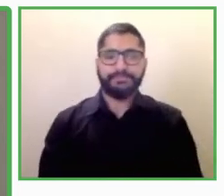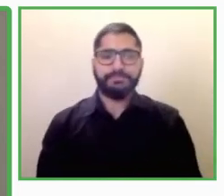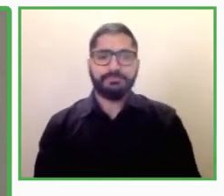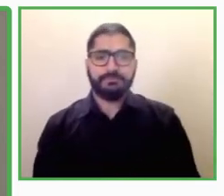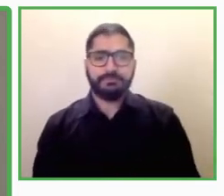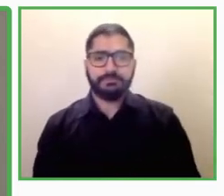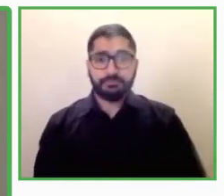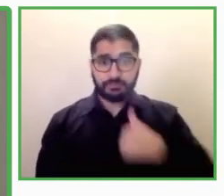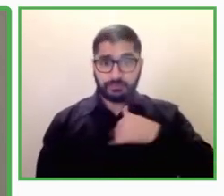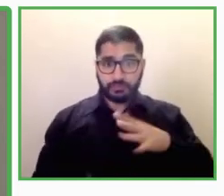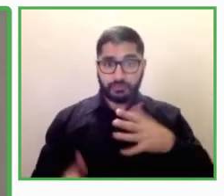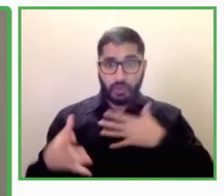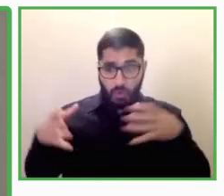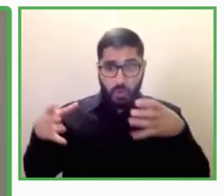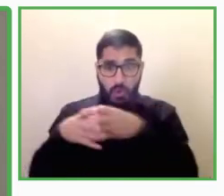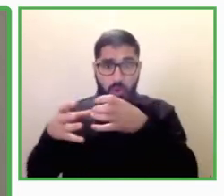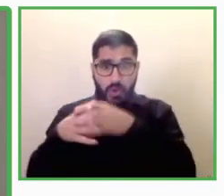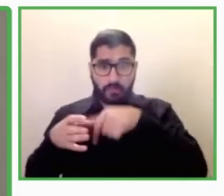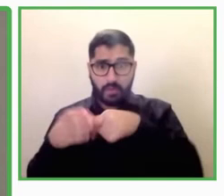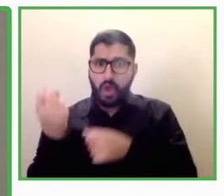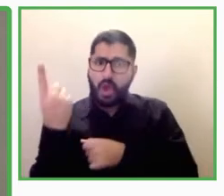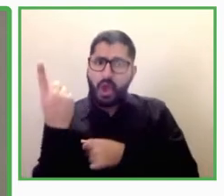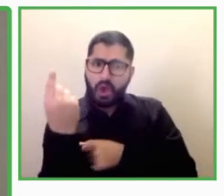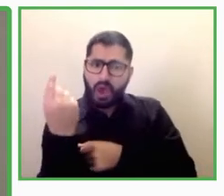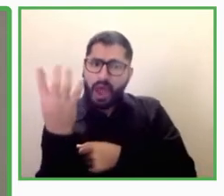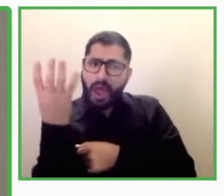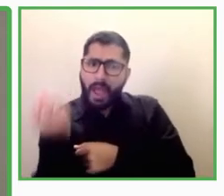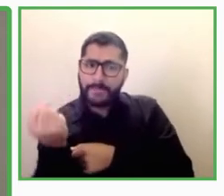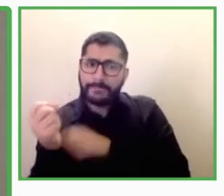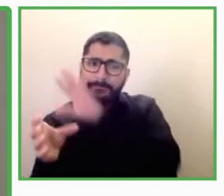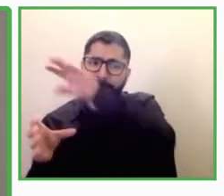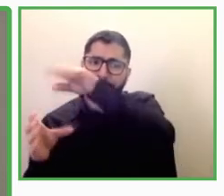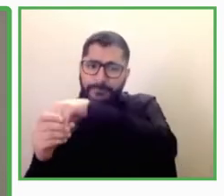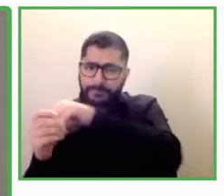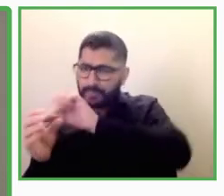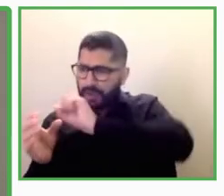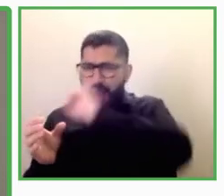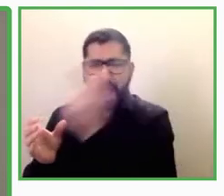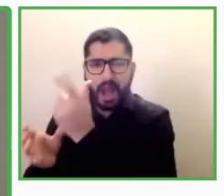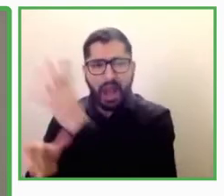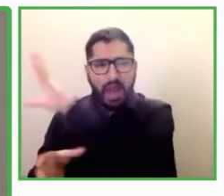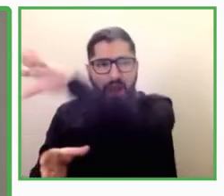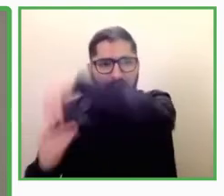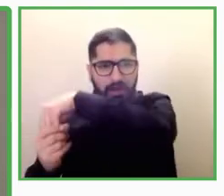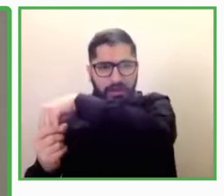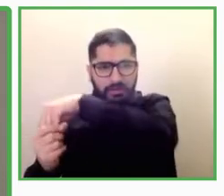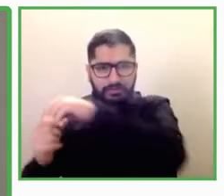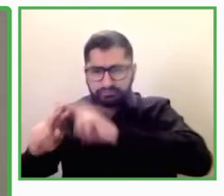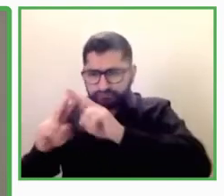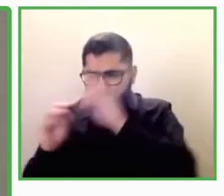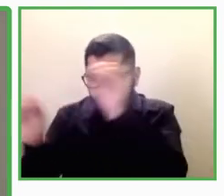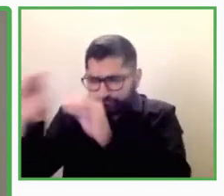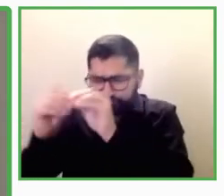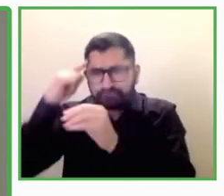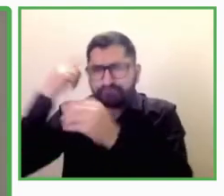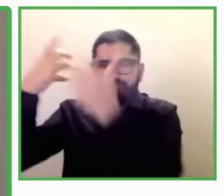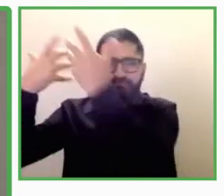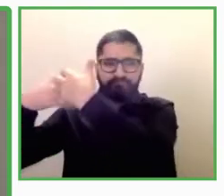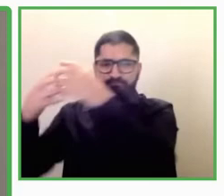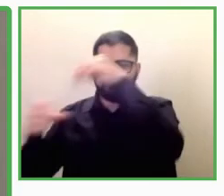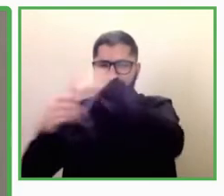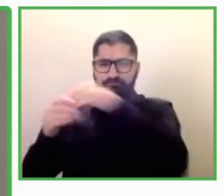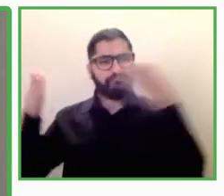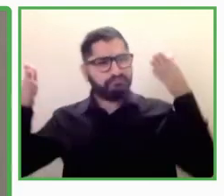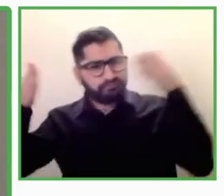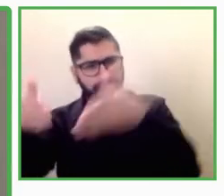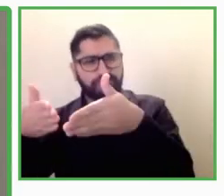Director of International Relations from Grupo Social 11. I'm also an international relation advisor.